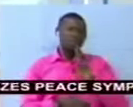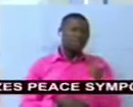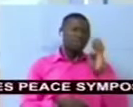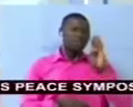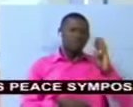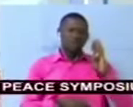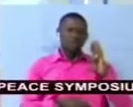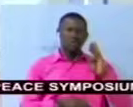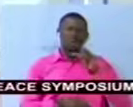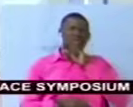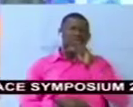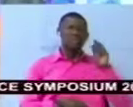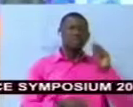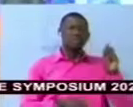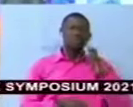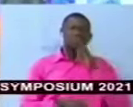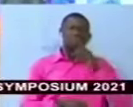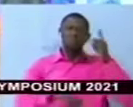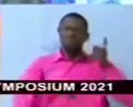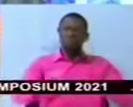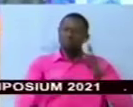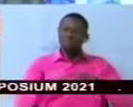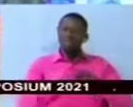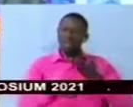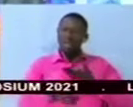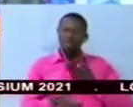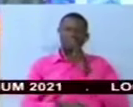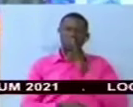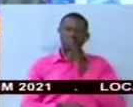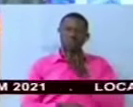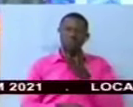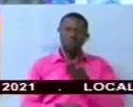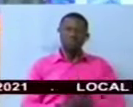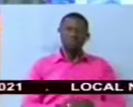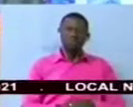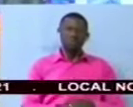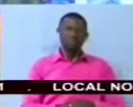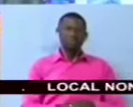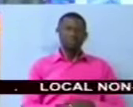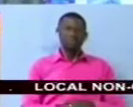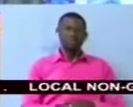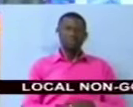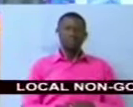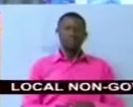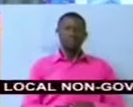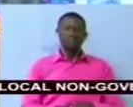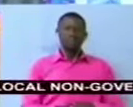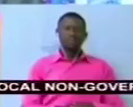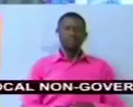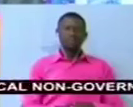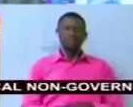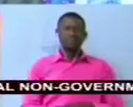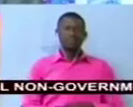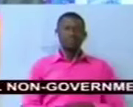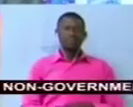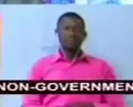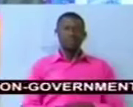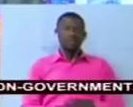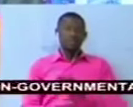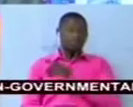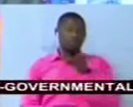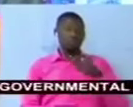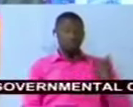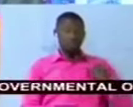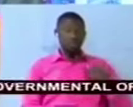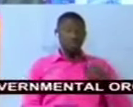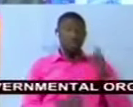door. Ah ñoñu fofu la leen gisé fa la leen xamé waye xamone na sen tour nak those people. I met them the others